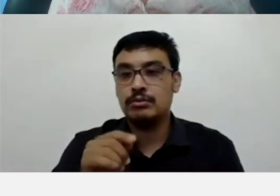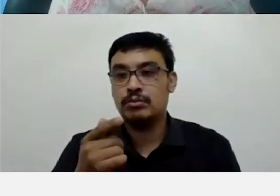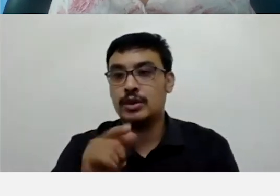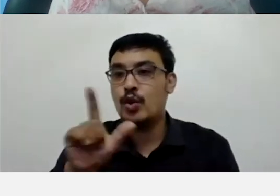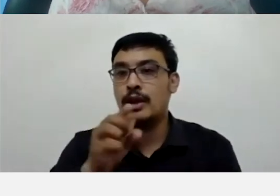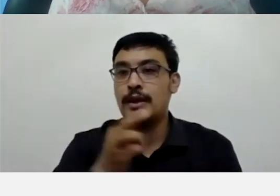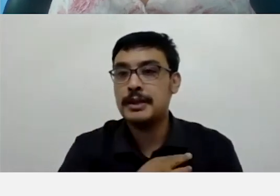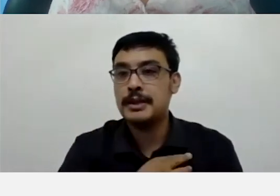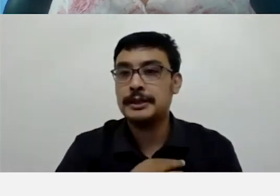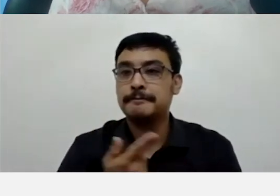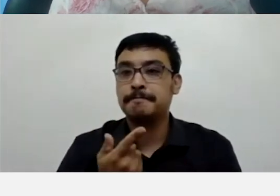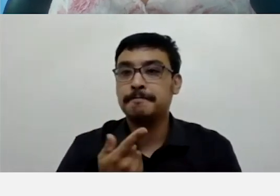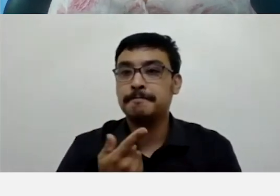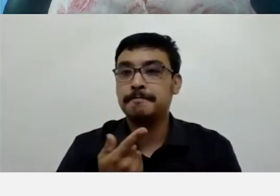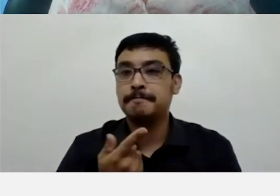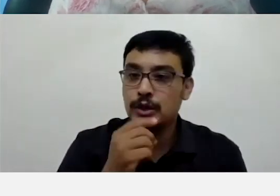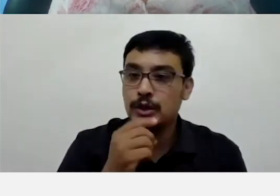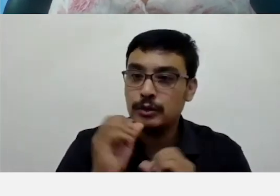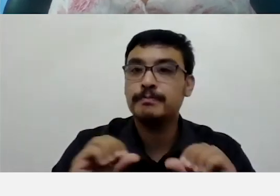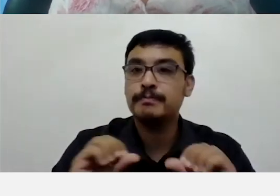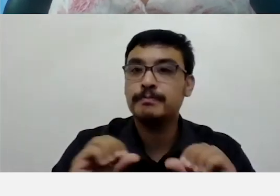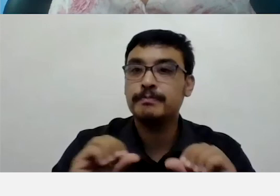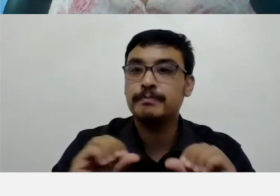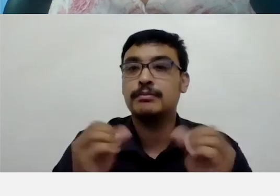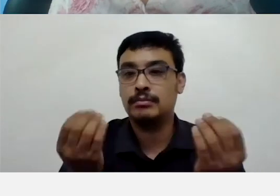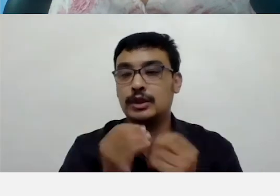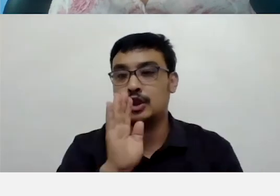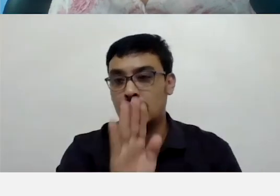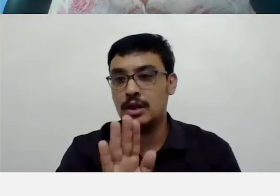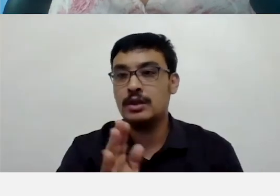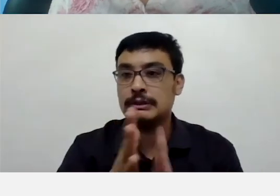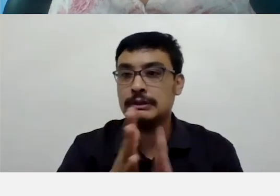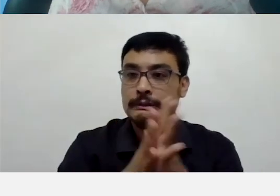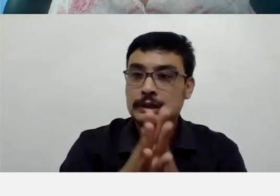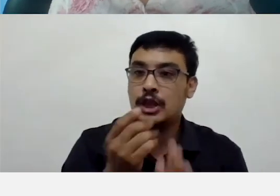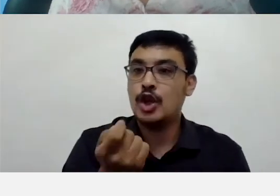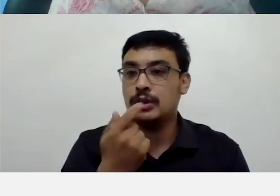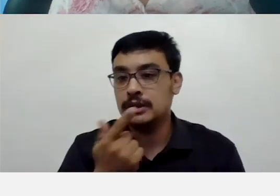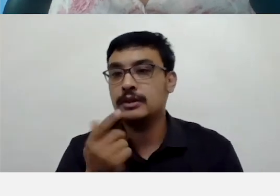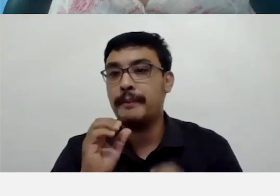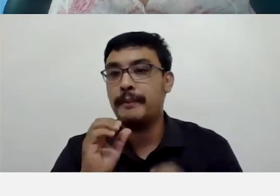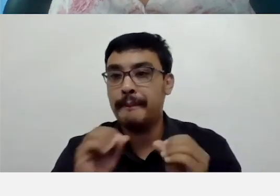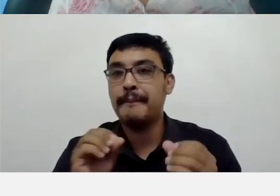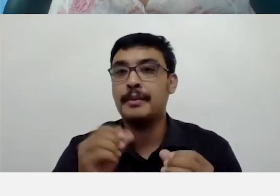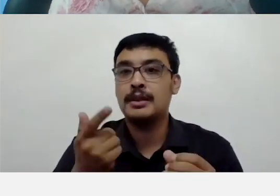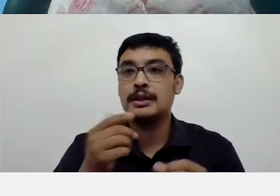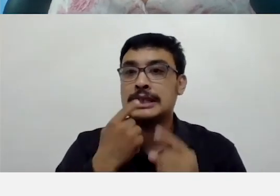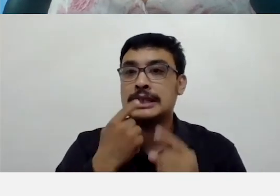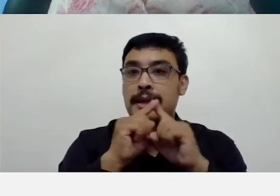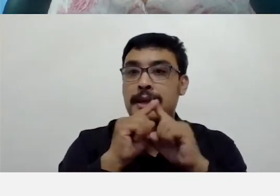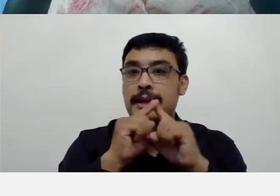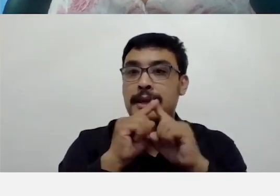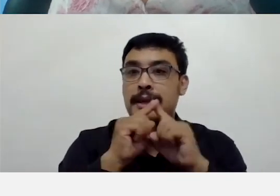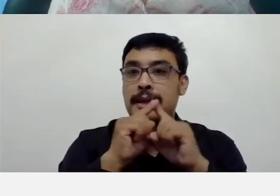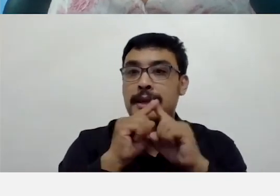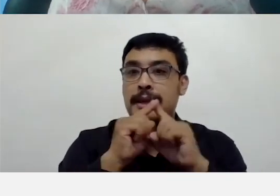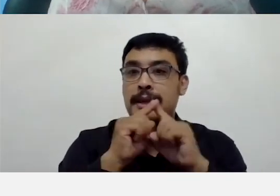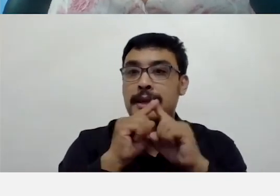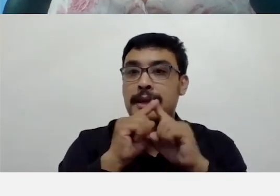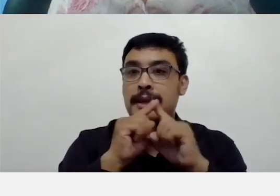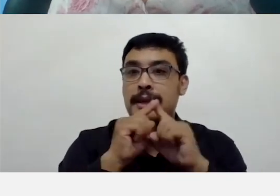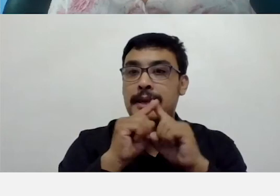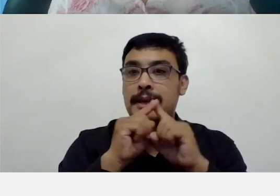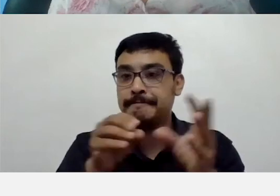people of here. The herbs and the medicine are collected from the Himalayan region and sell or